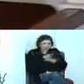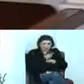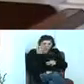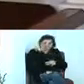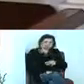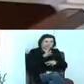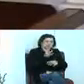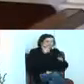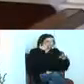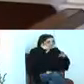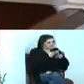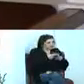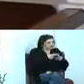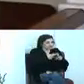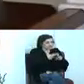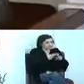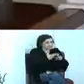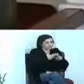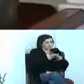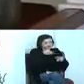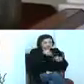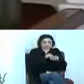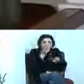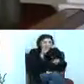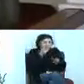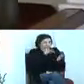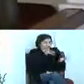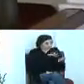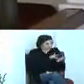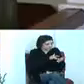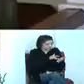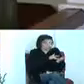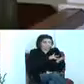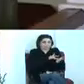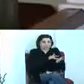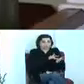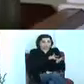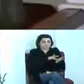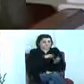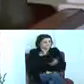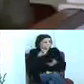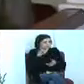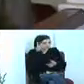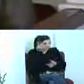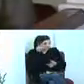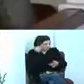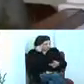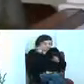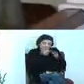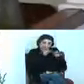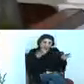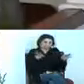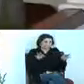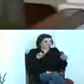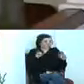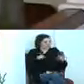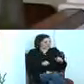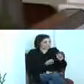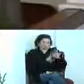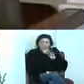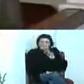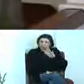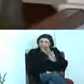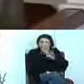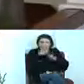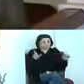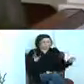name in our midst. Because he know he's free. He can ramp up and down like he